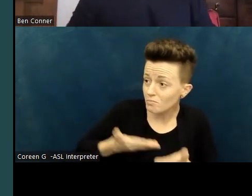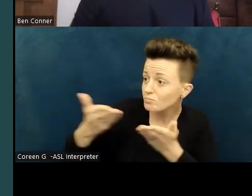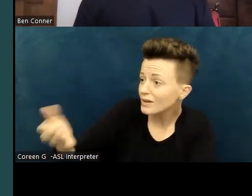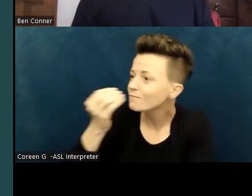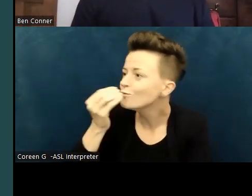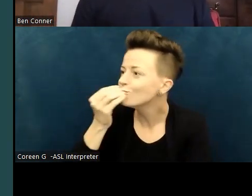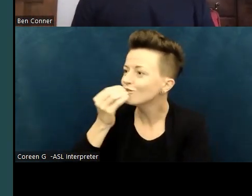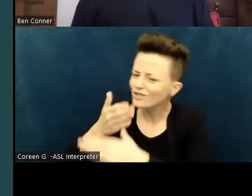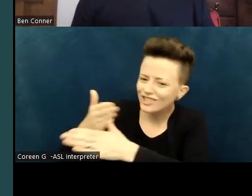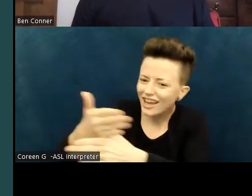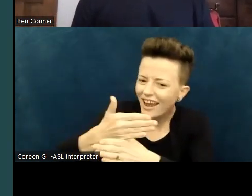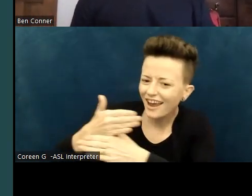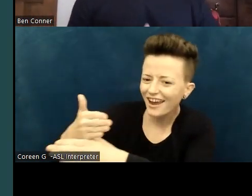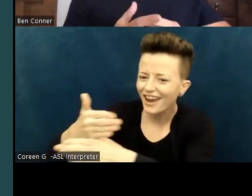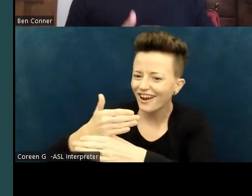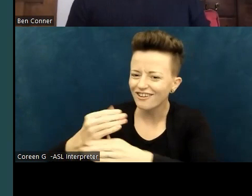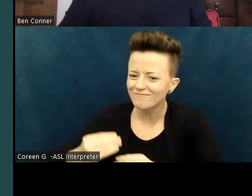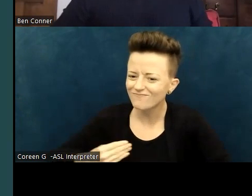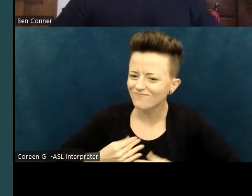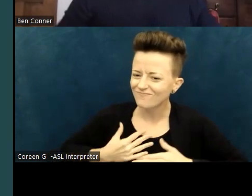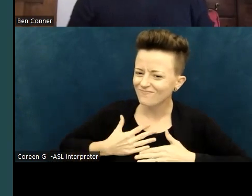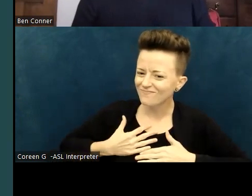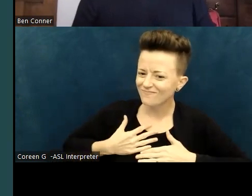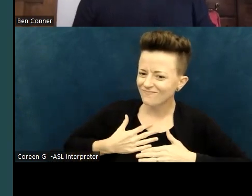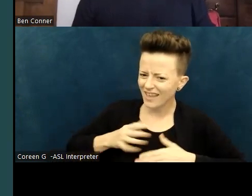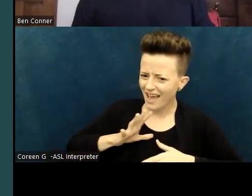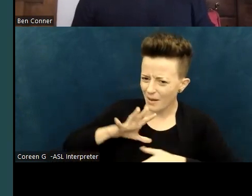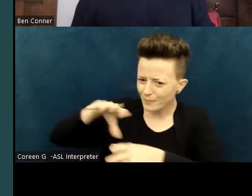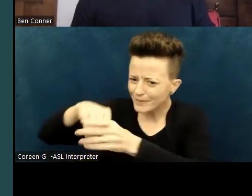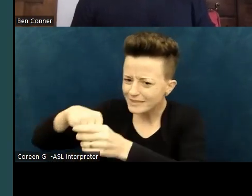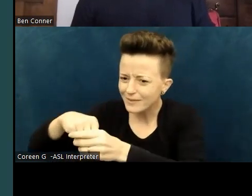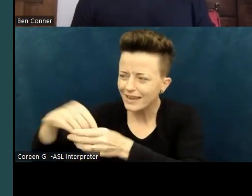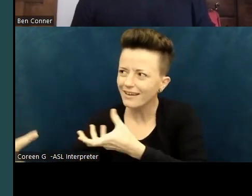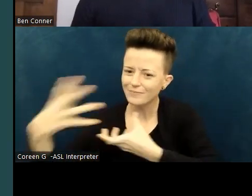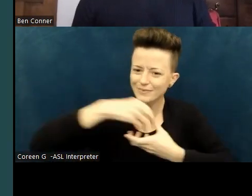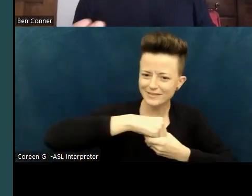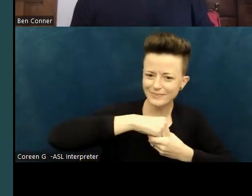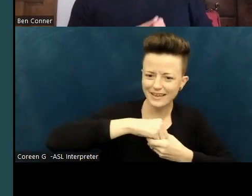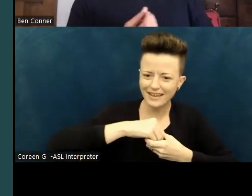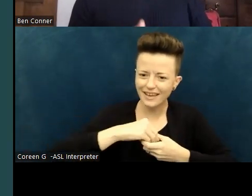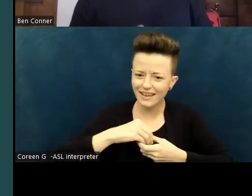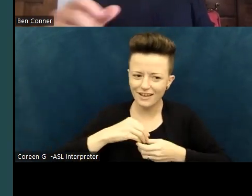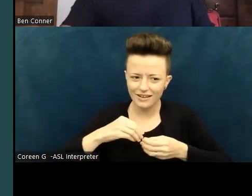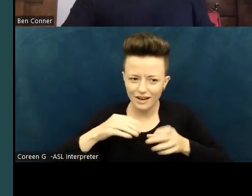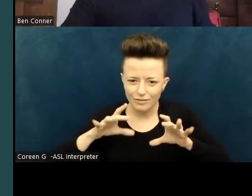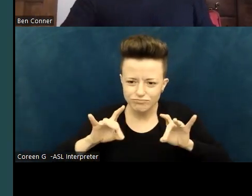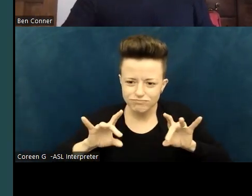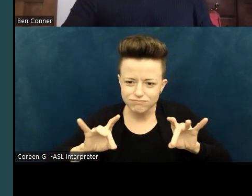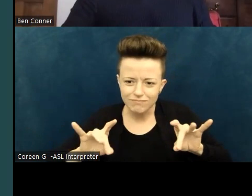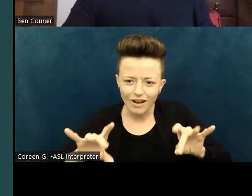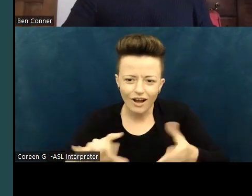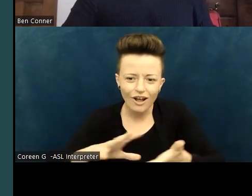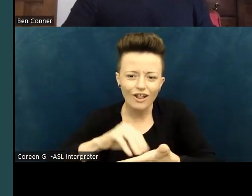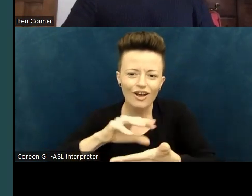lives, then there's a participatory knowledge of how we are all united and brought together